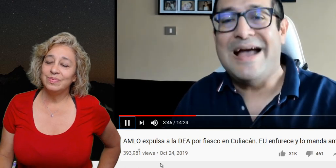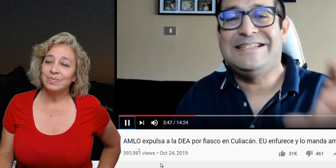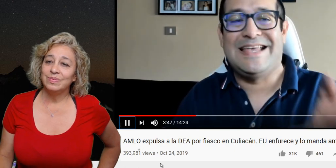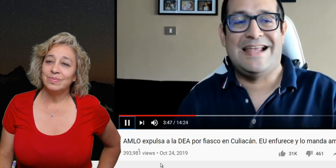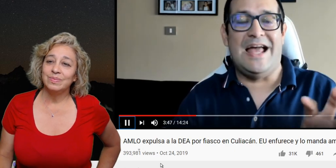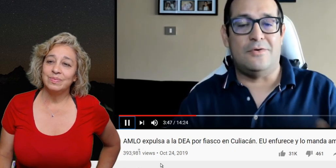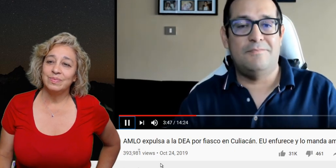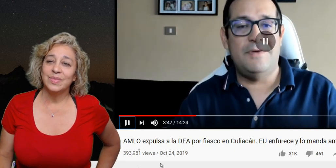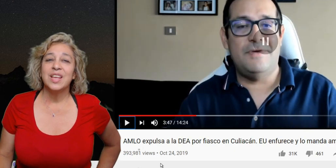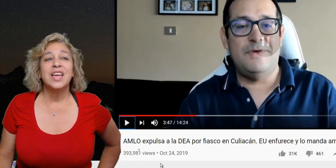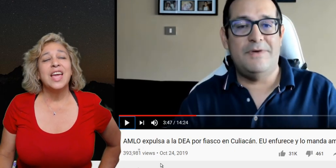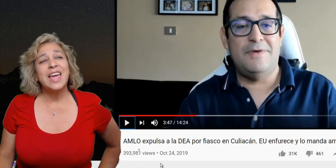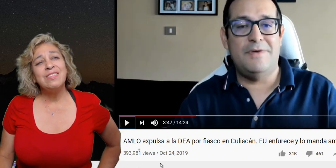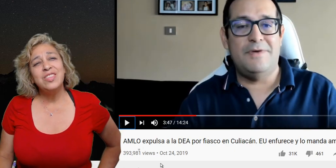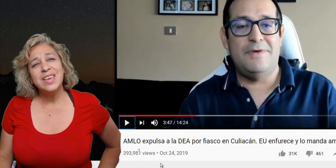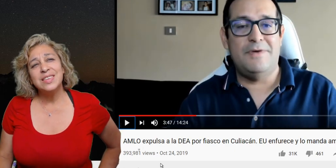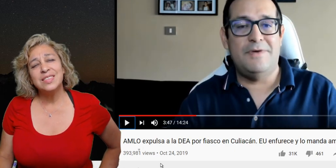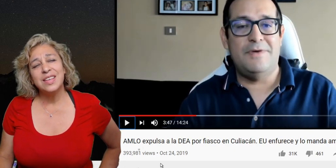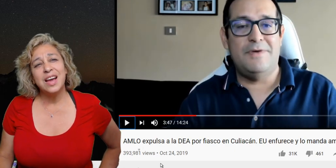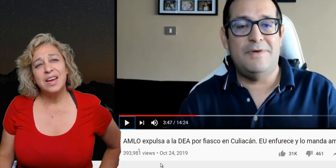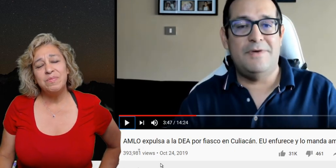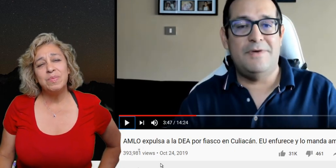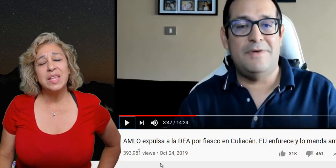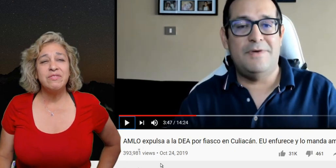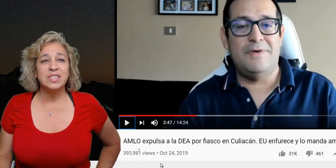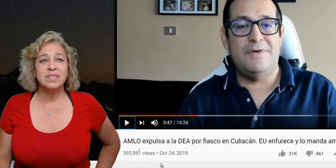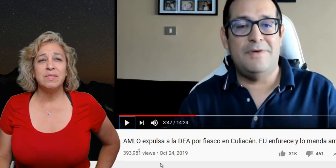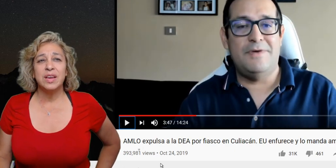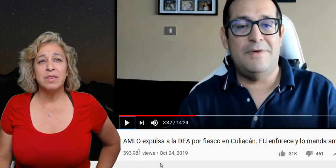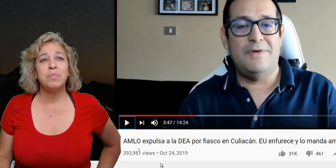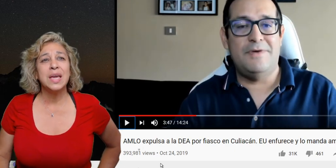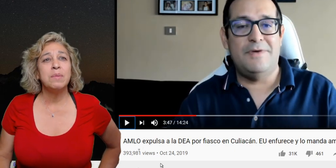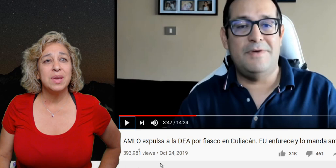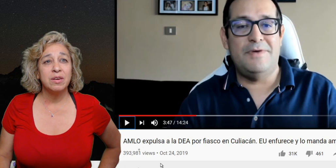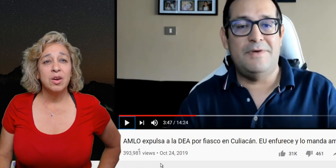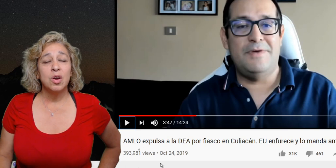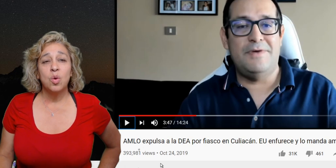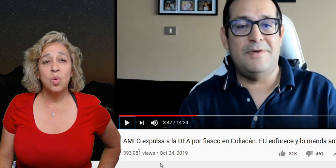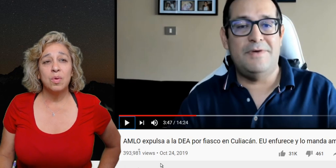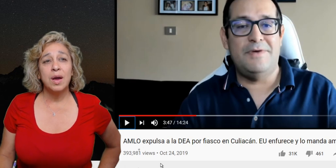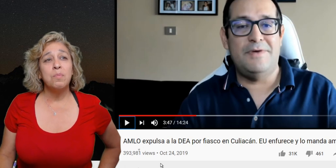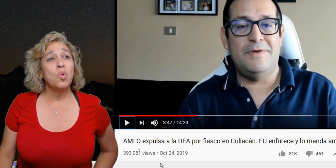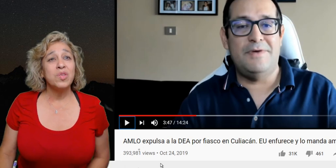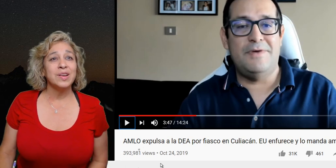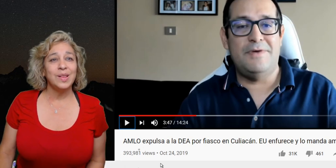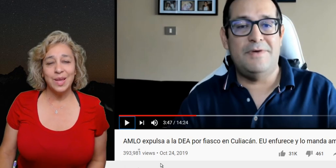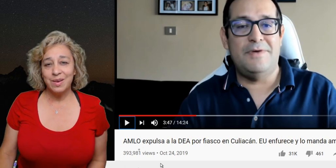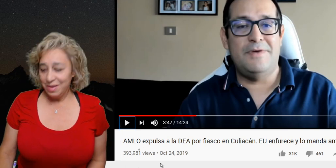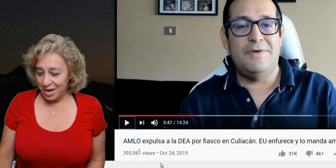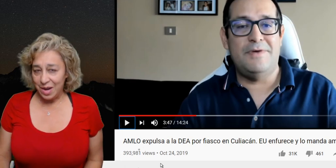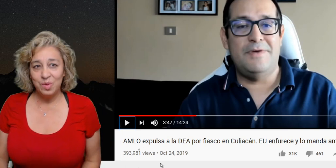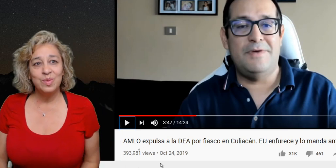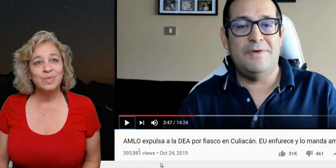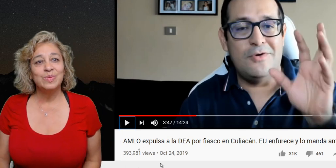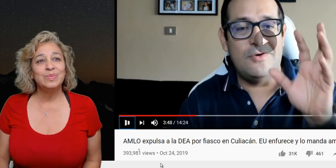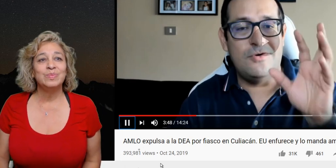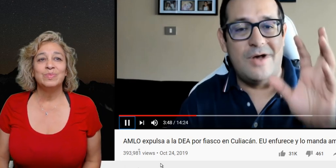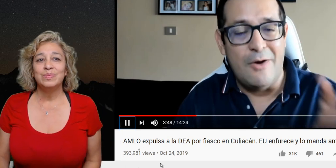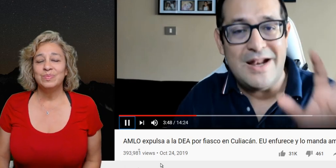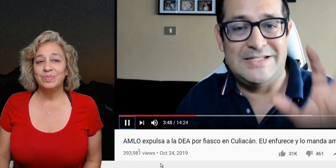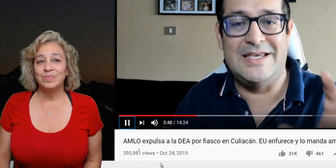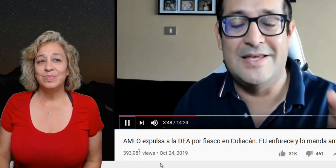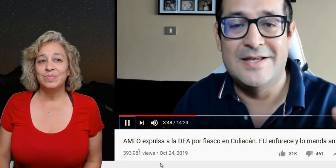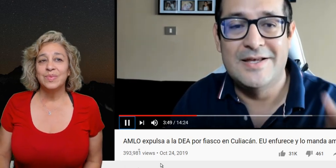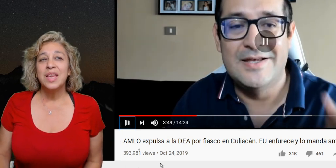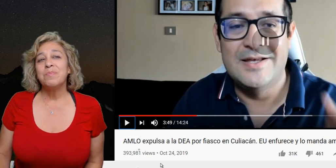quedando más que claro. Pero and this, I believe, is becoming more than clear now.